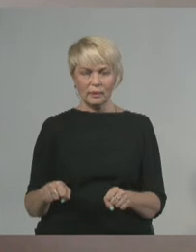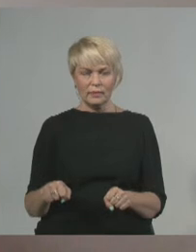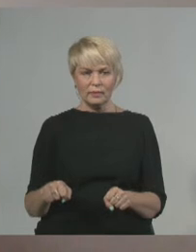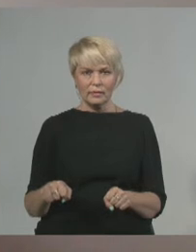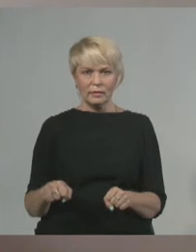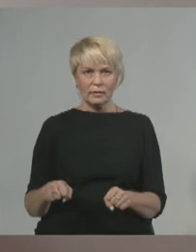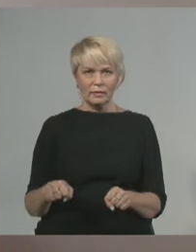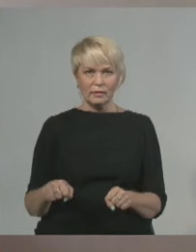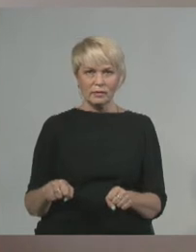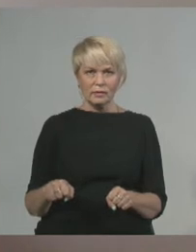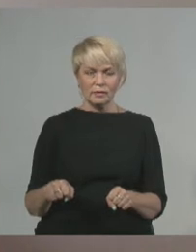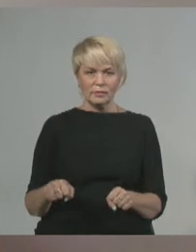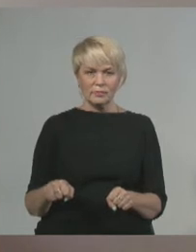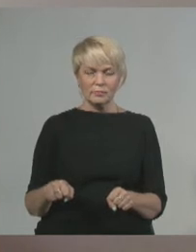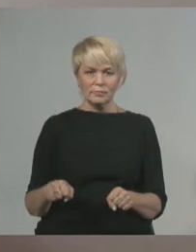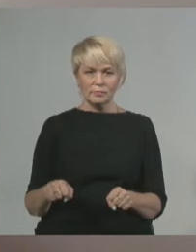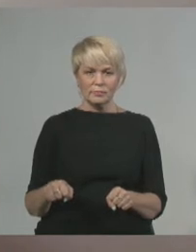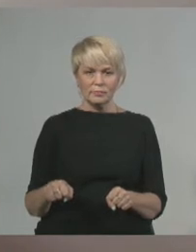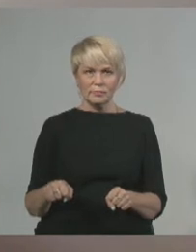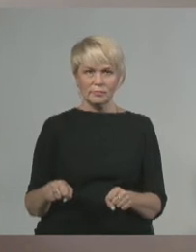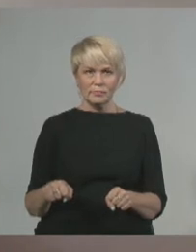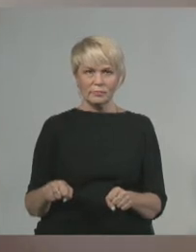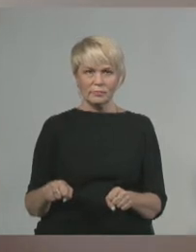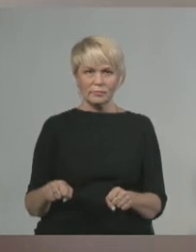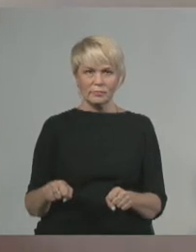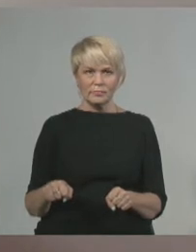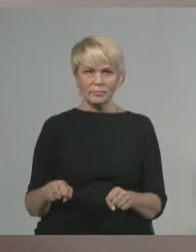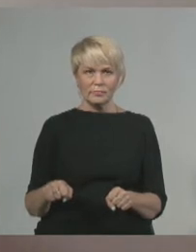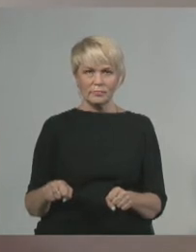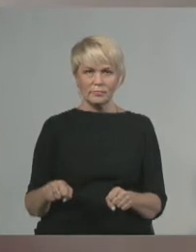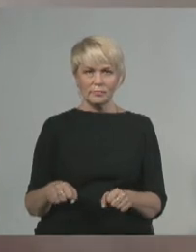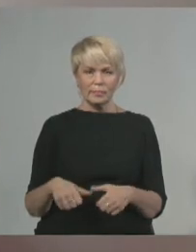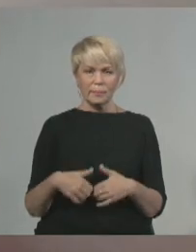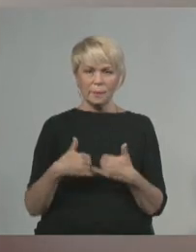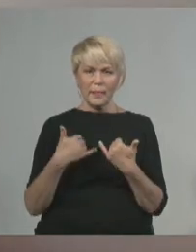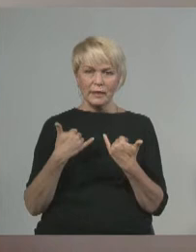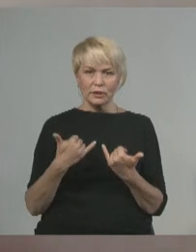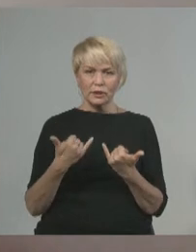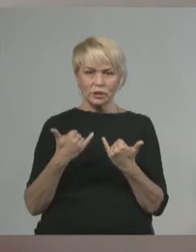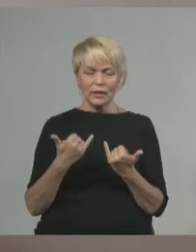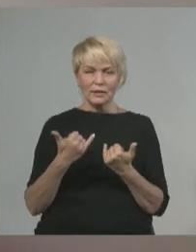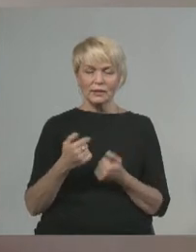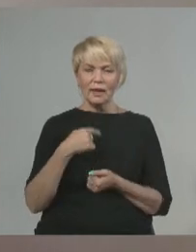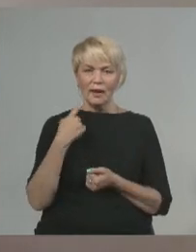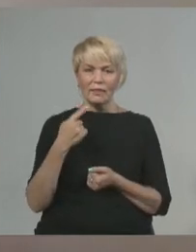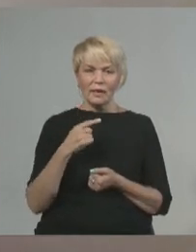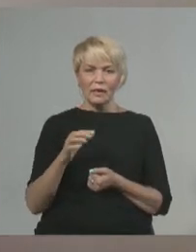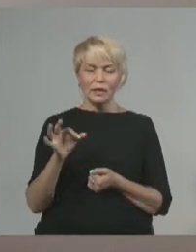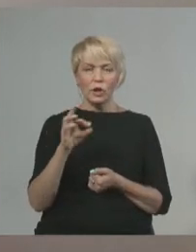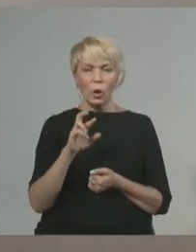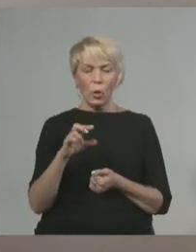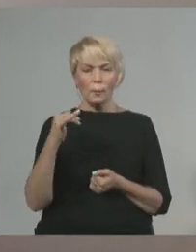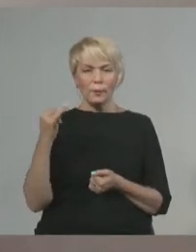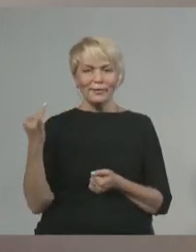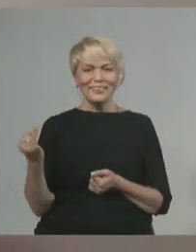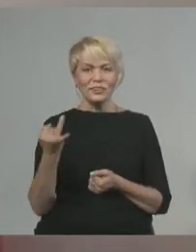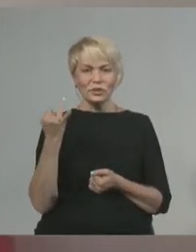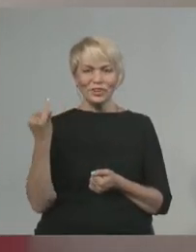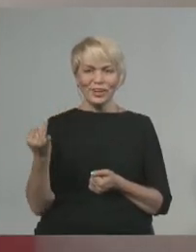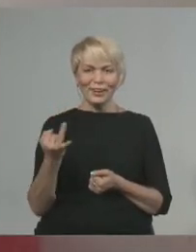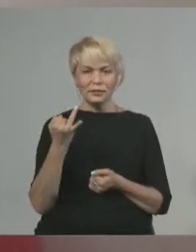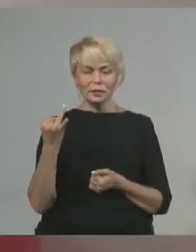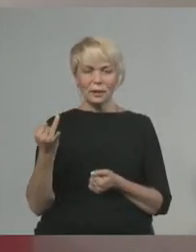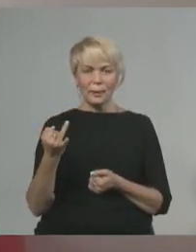authorities so we are applying the the approach where we can protect the interests of